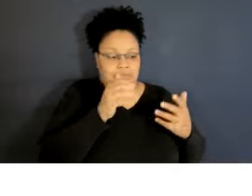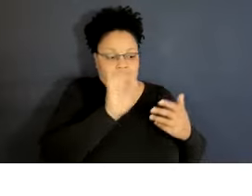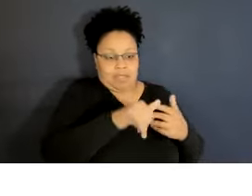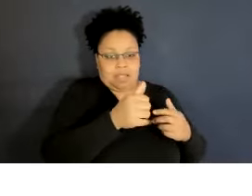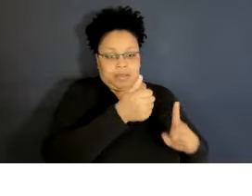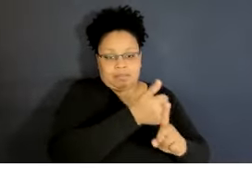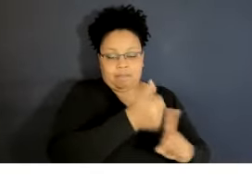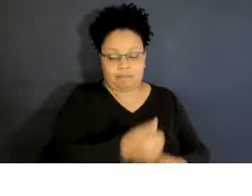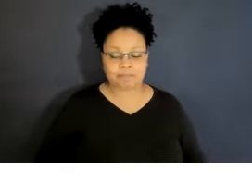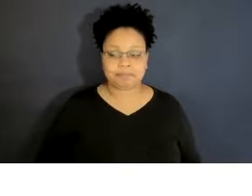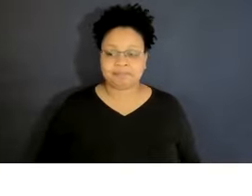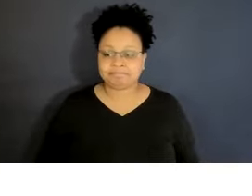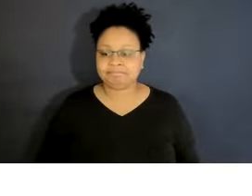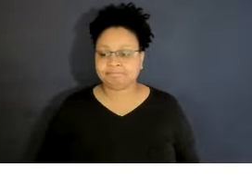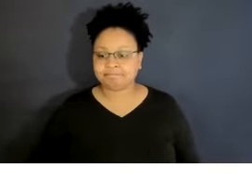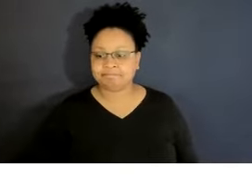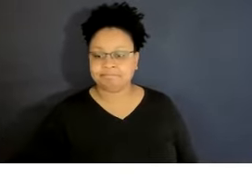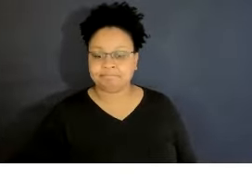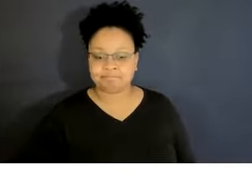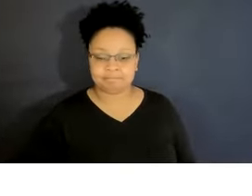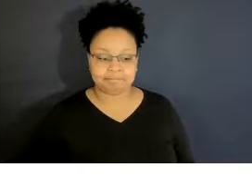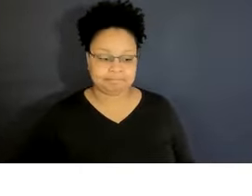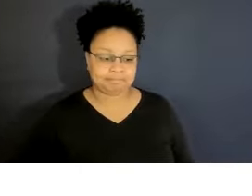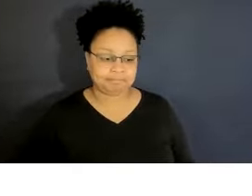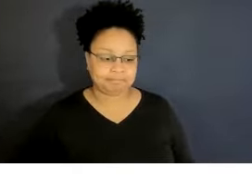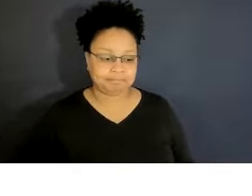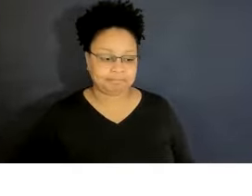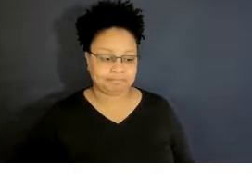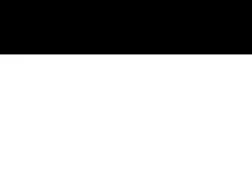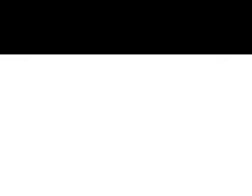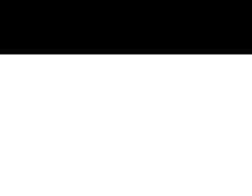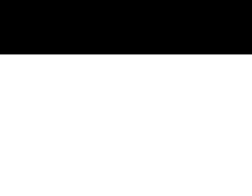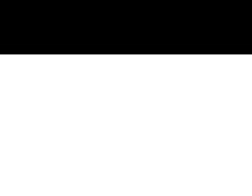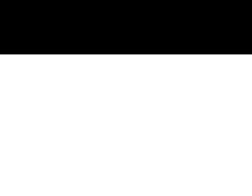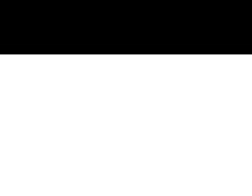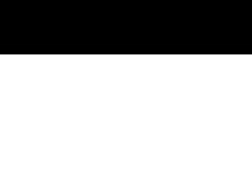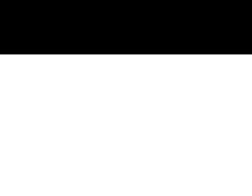Oh, thank you. What do you think, Calvin? I know we kind of talked about this earlier,